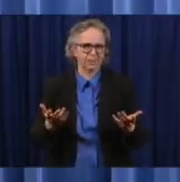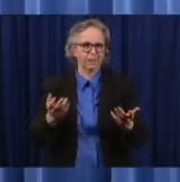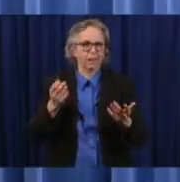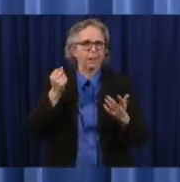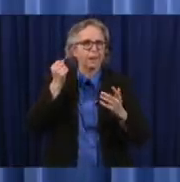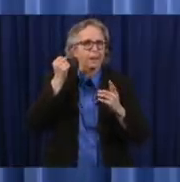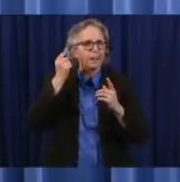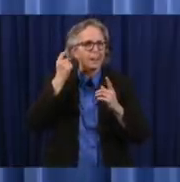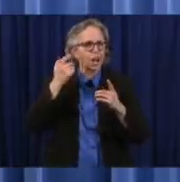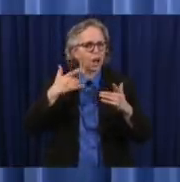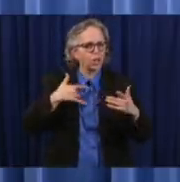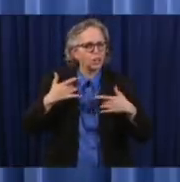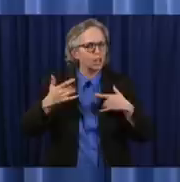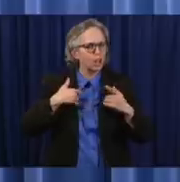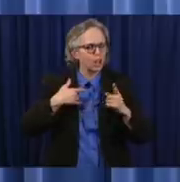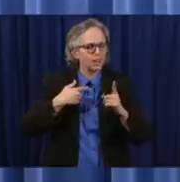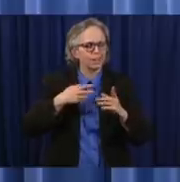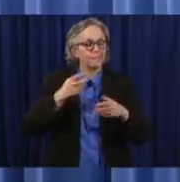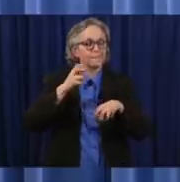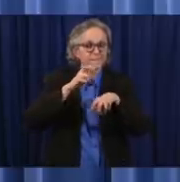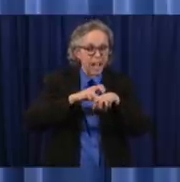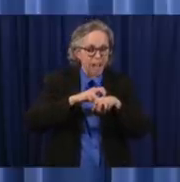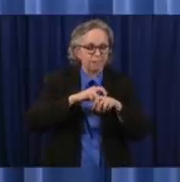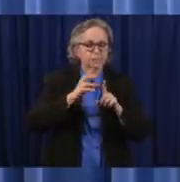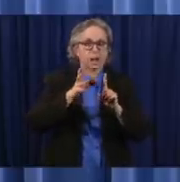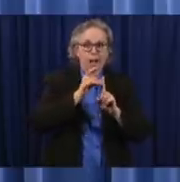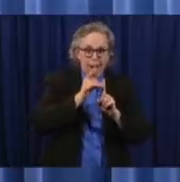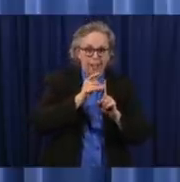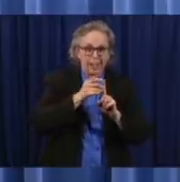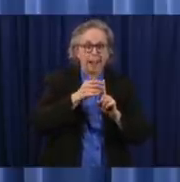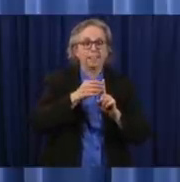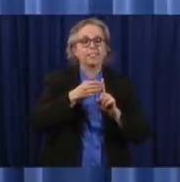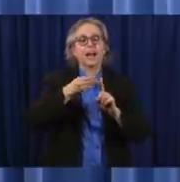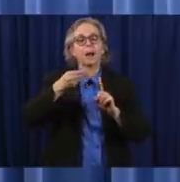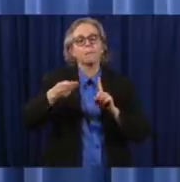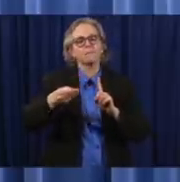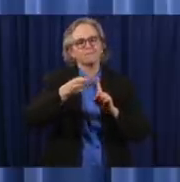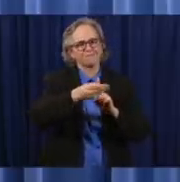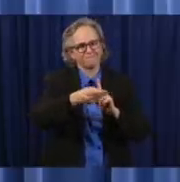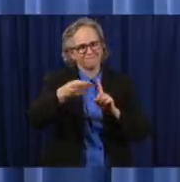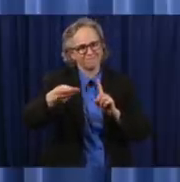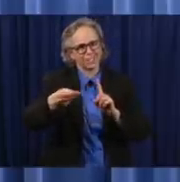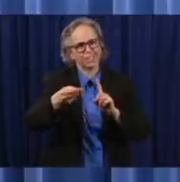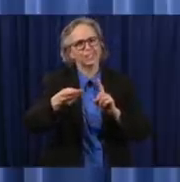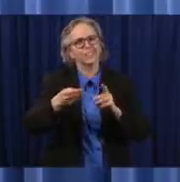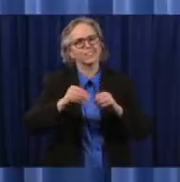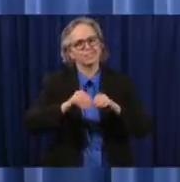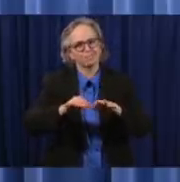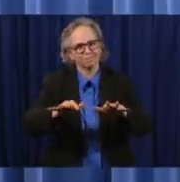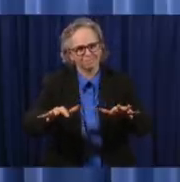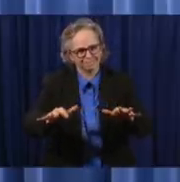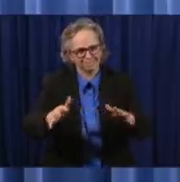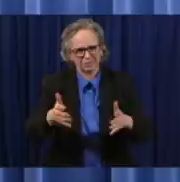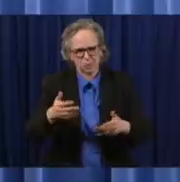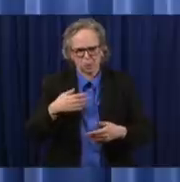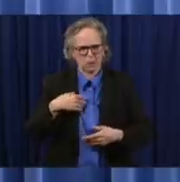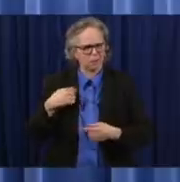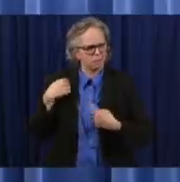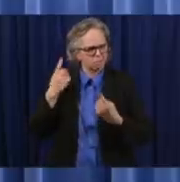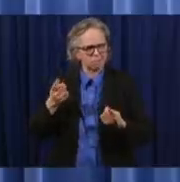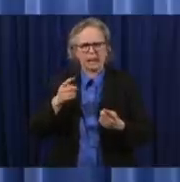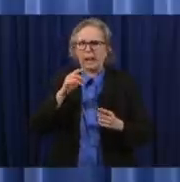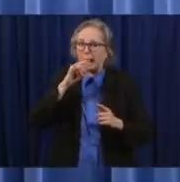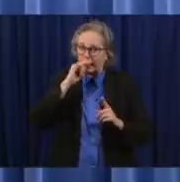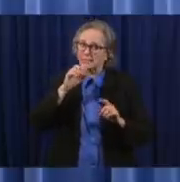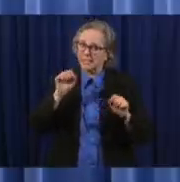that it is not that tough on kids. You still want to be careful, but